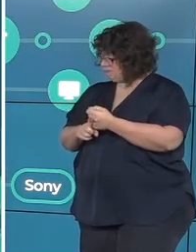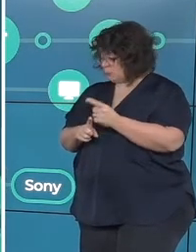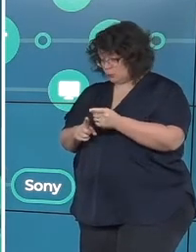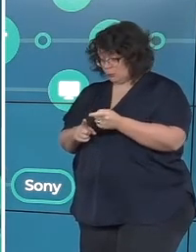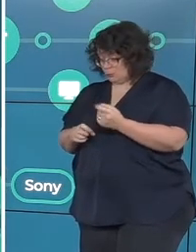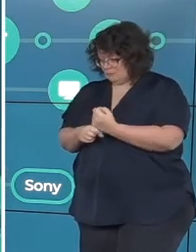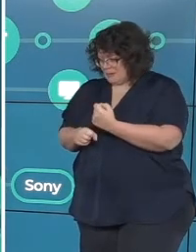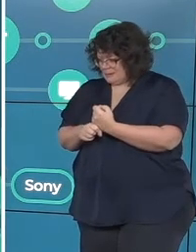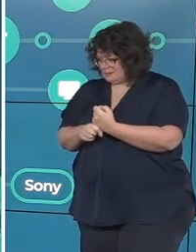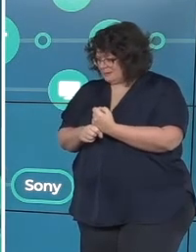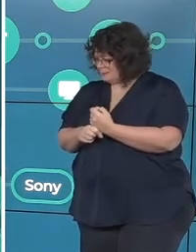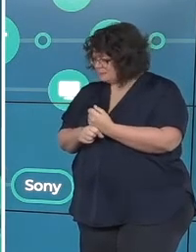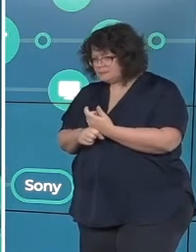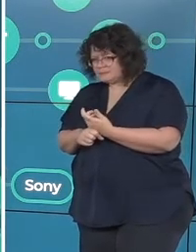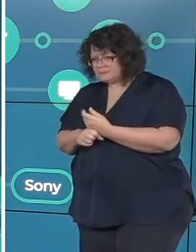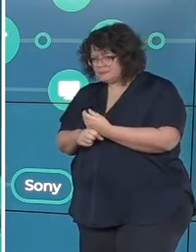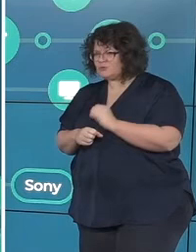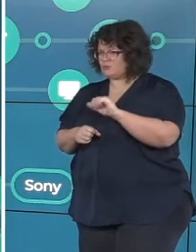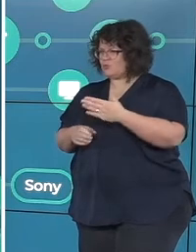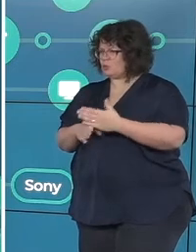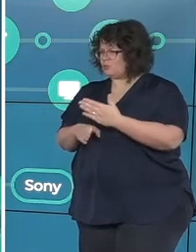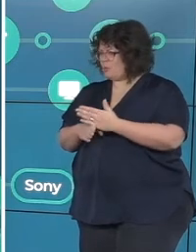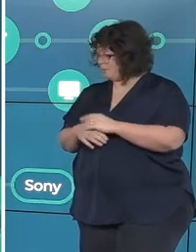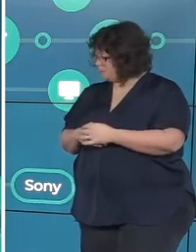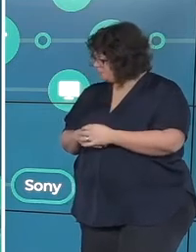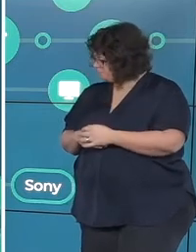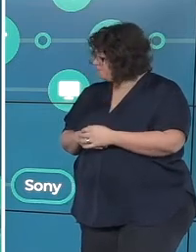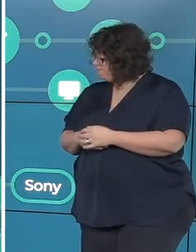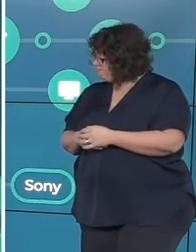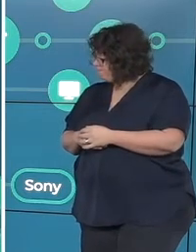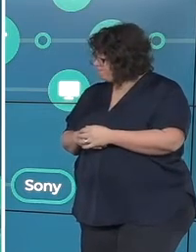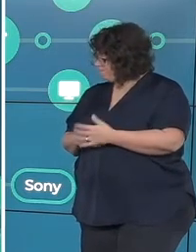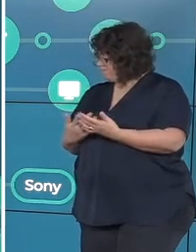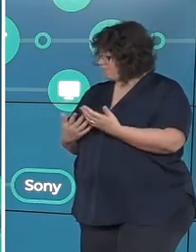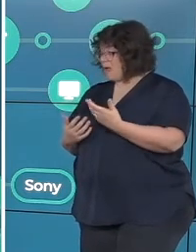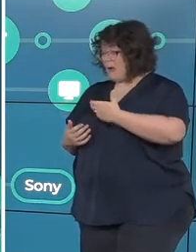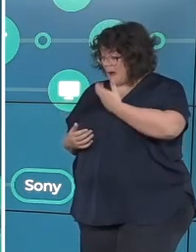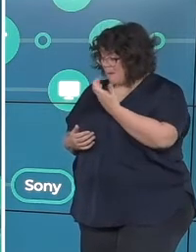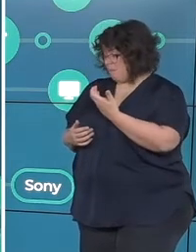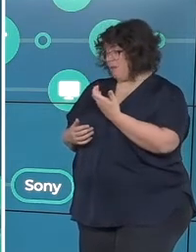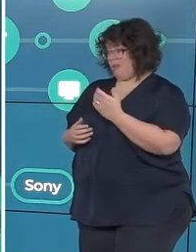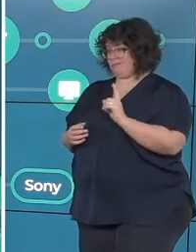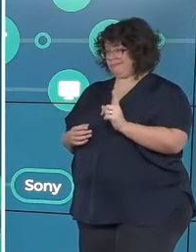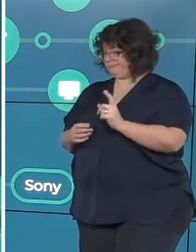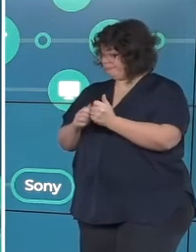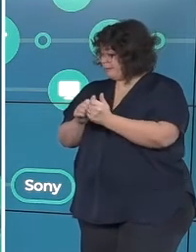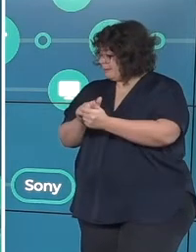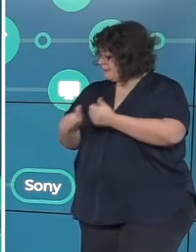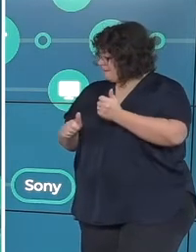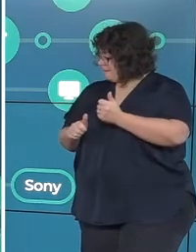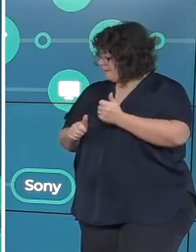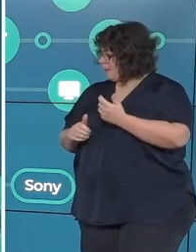company that you can do that they do see people's passion and let them run with it. But yeah,